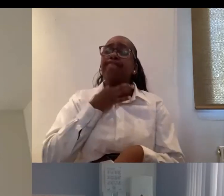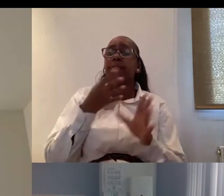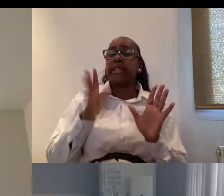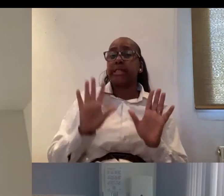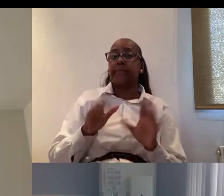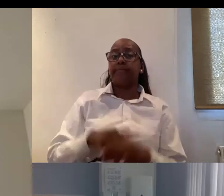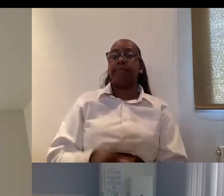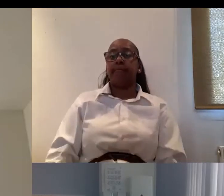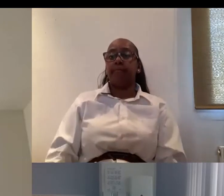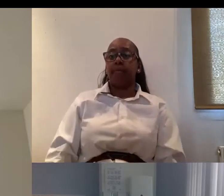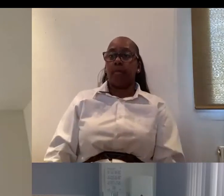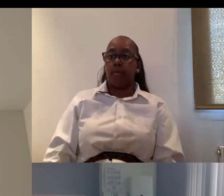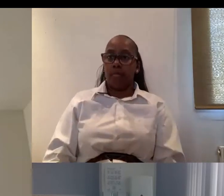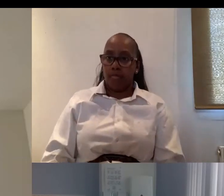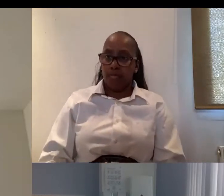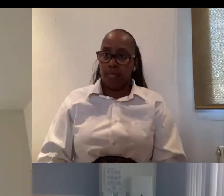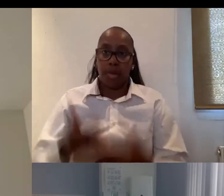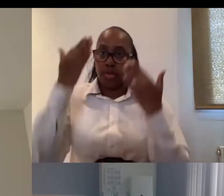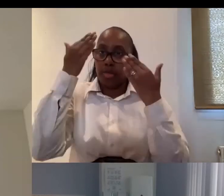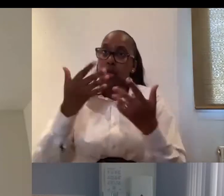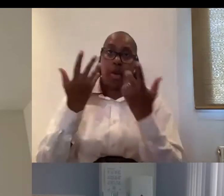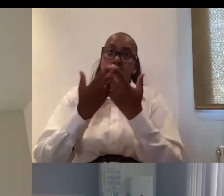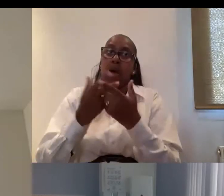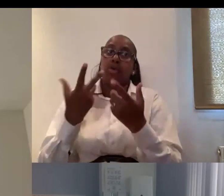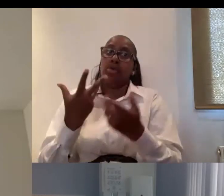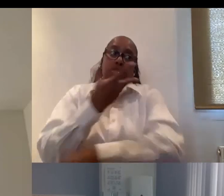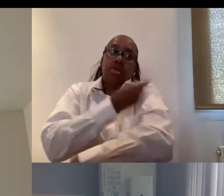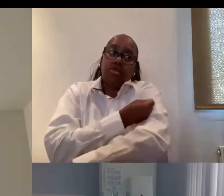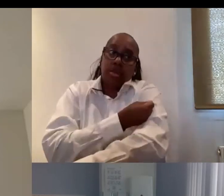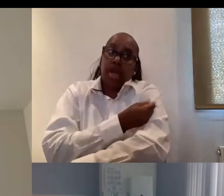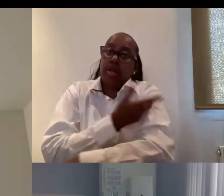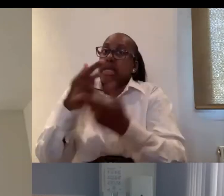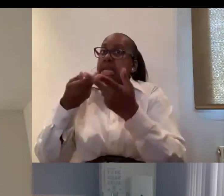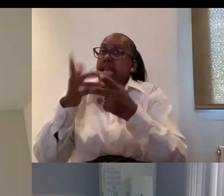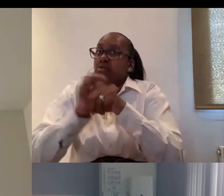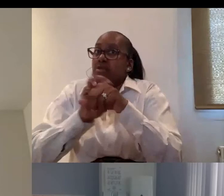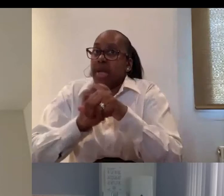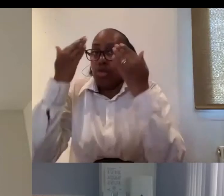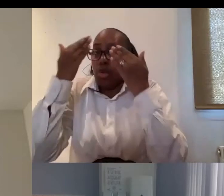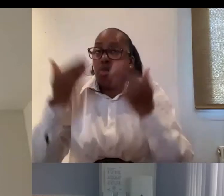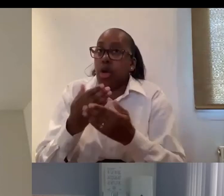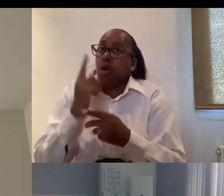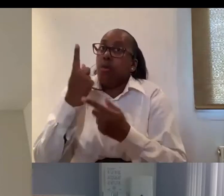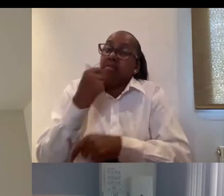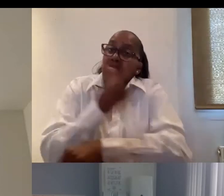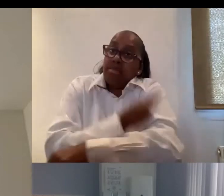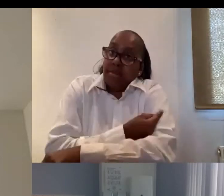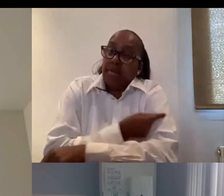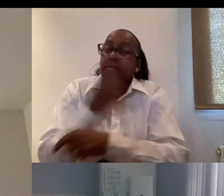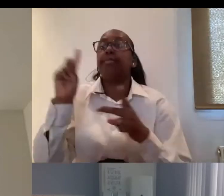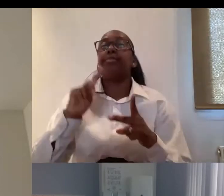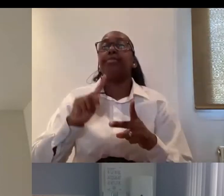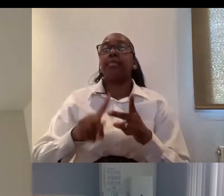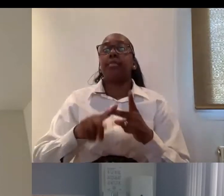So first thing I'd say is you don't know how you react until you've had it. And secondly,